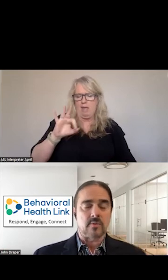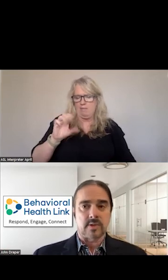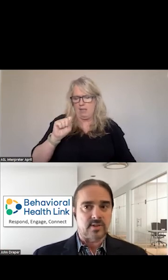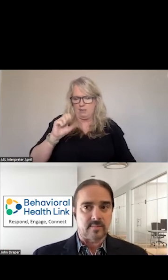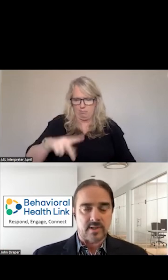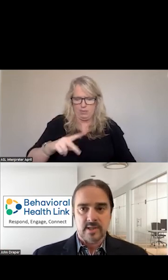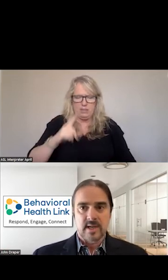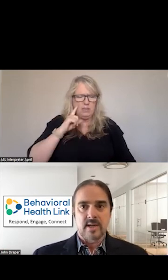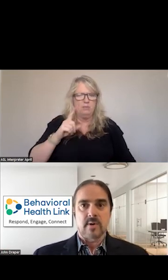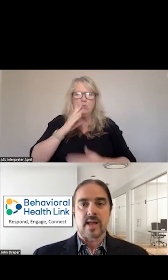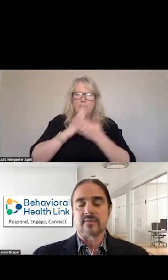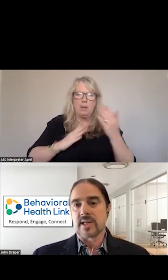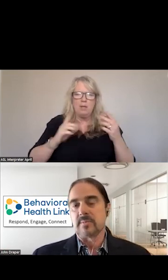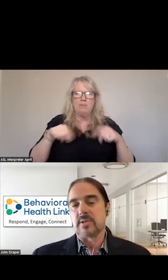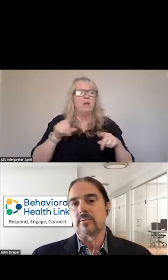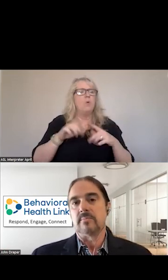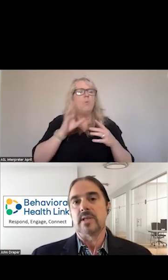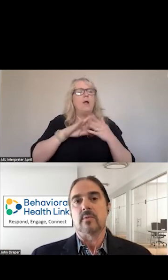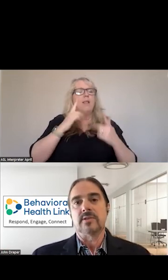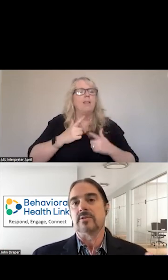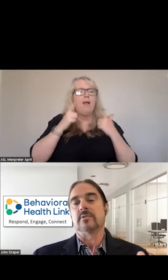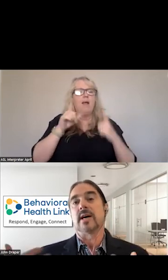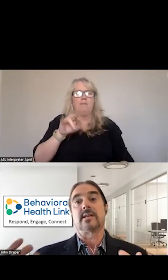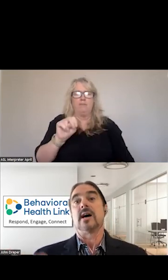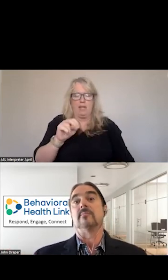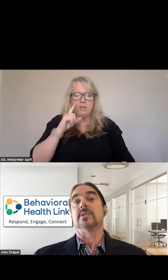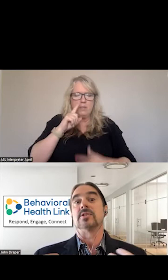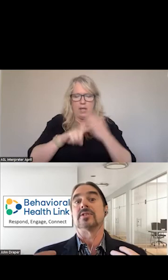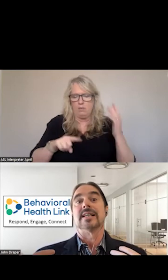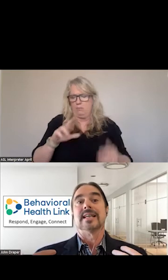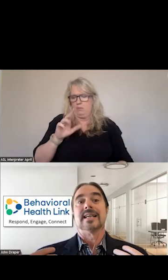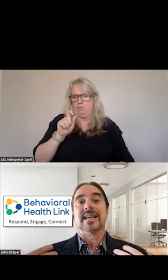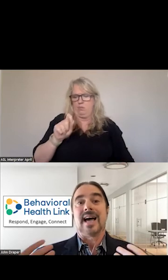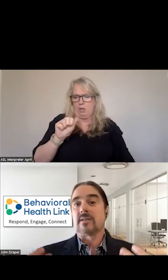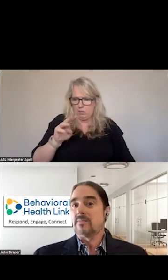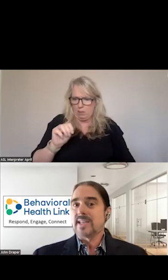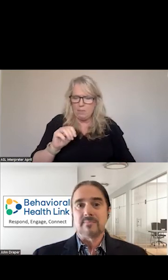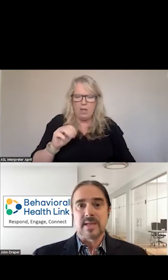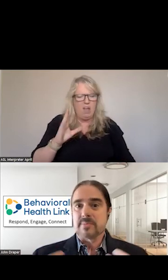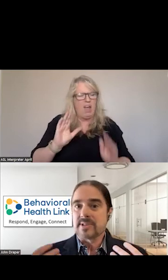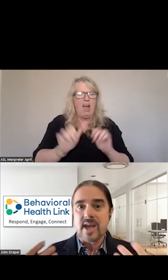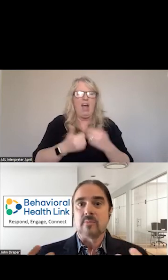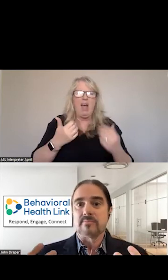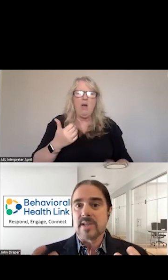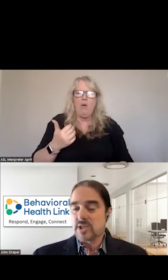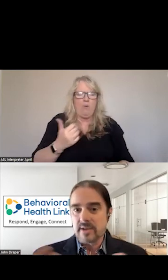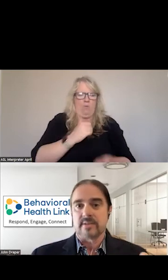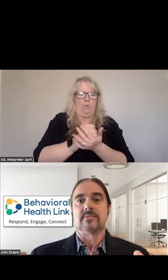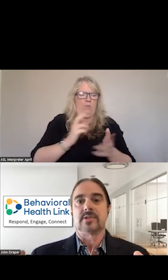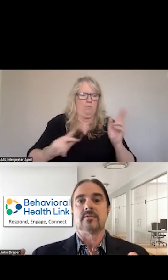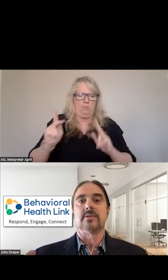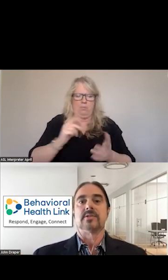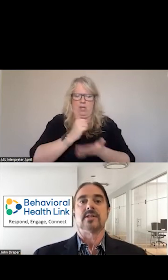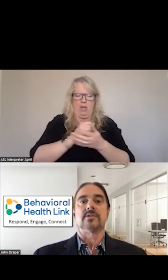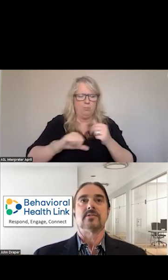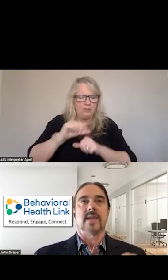the Awkward. It's similar to what Lifeline has been doing with BeTheOne2.com, which is, how can we get people to help each other?